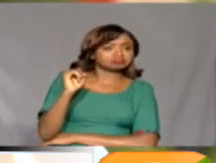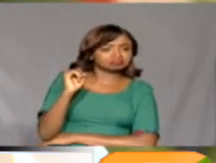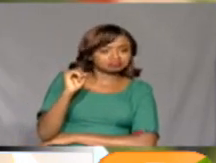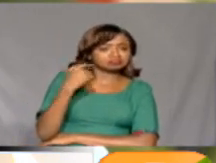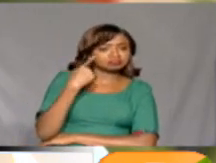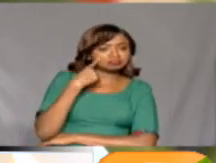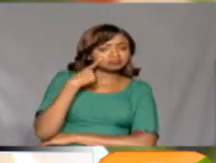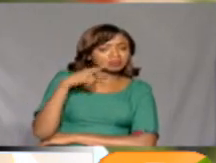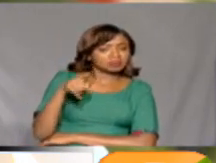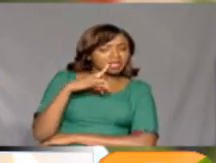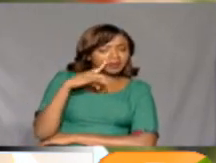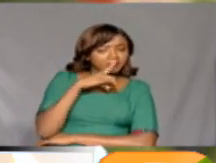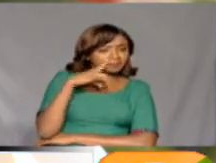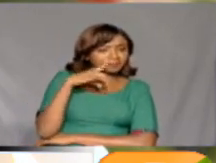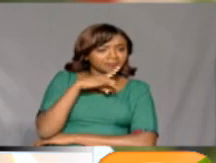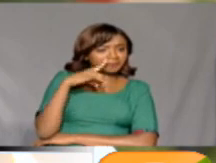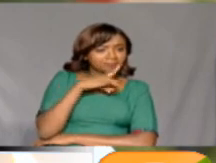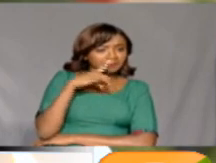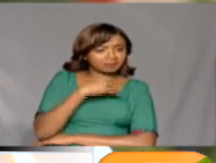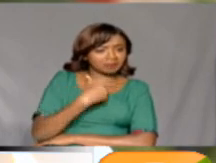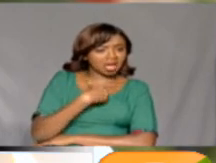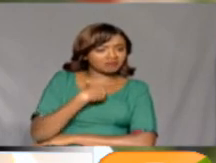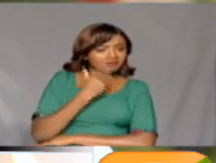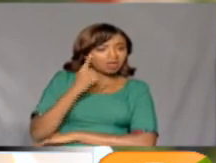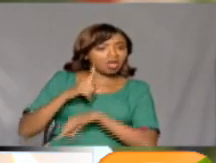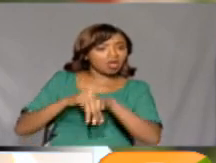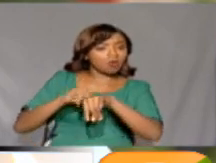is when Kibaki got an accident